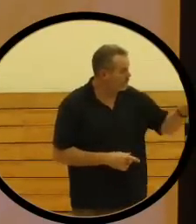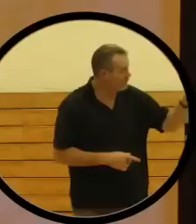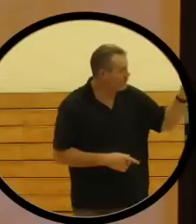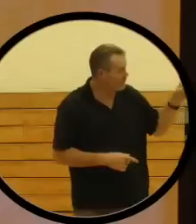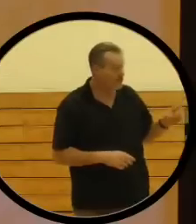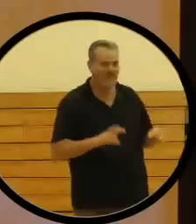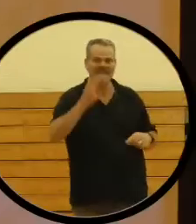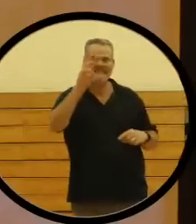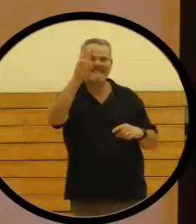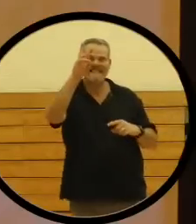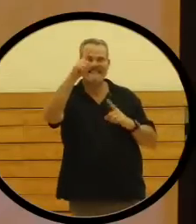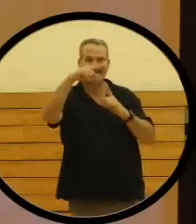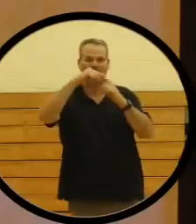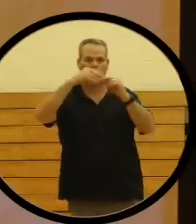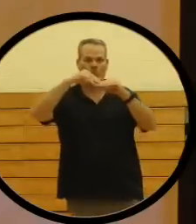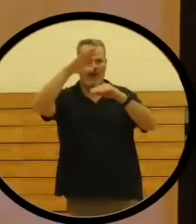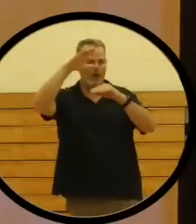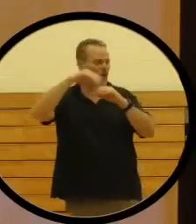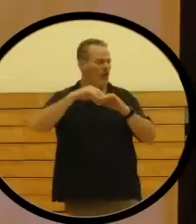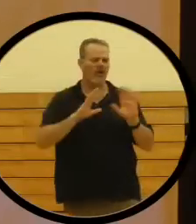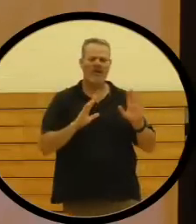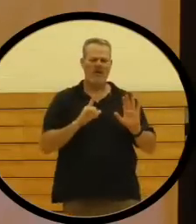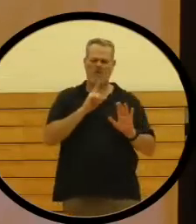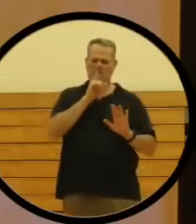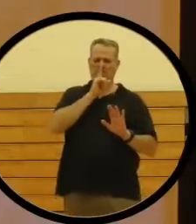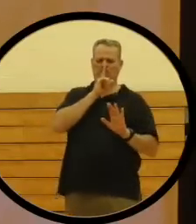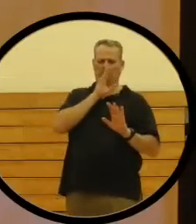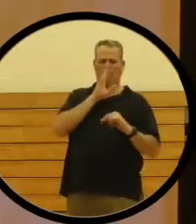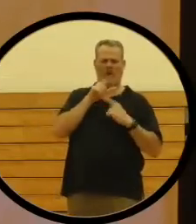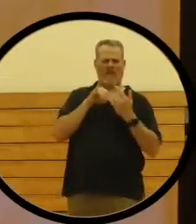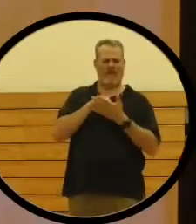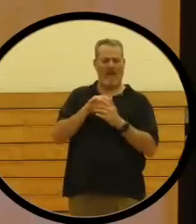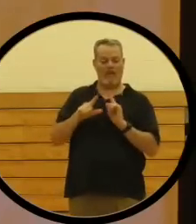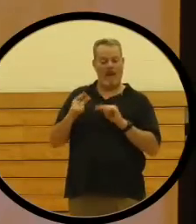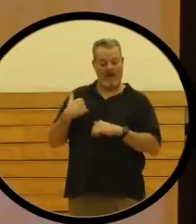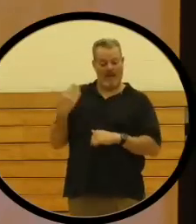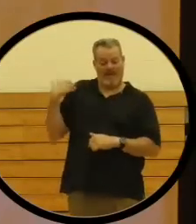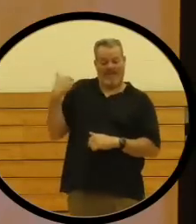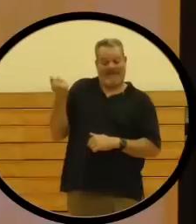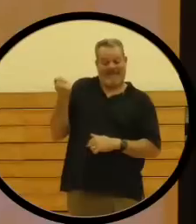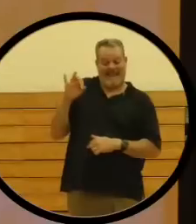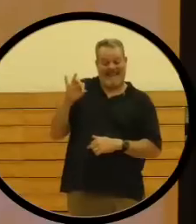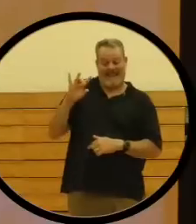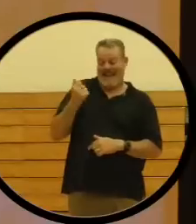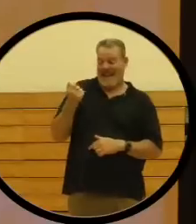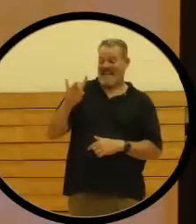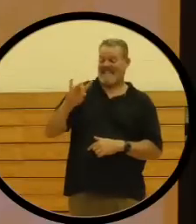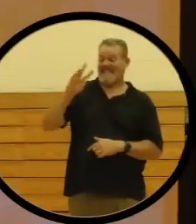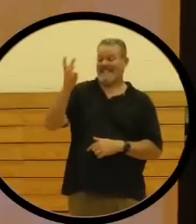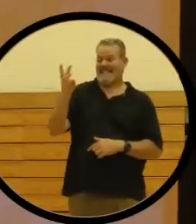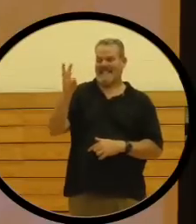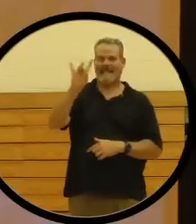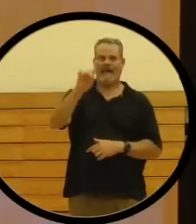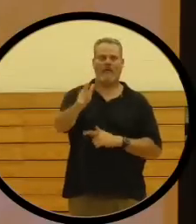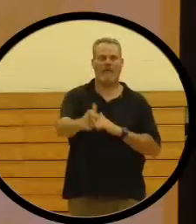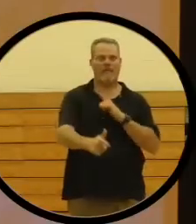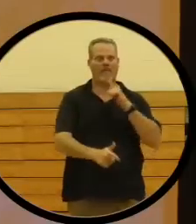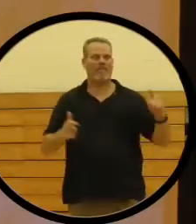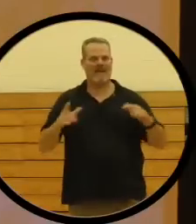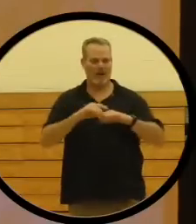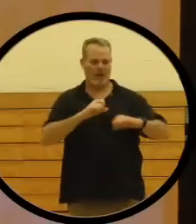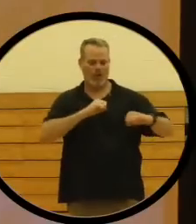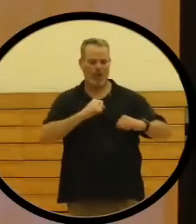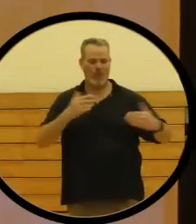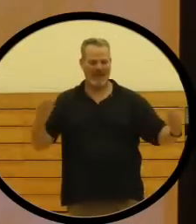6 and greater. And we're not going to talk about it now, but in 1868, there was a pretty big earthquake over here. And it